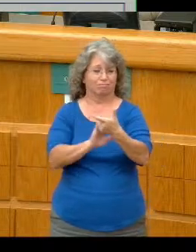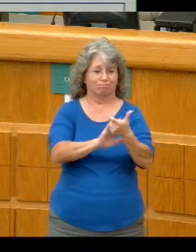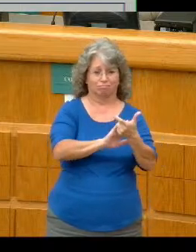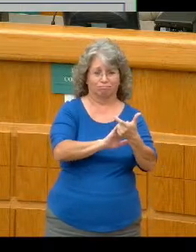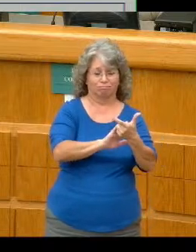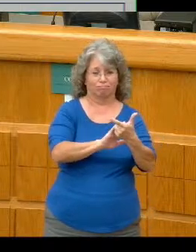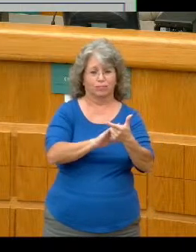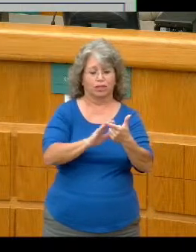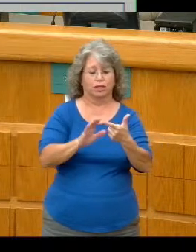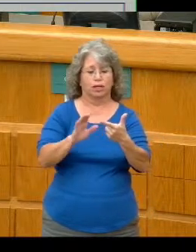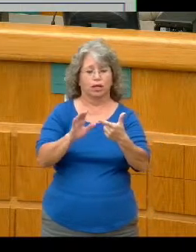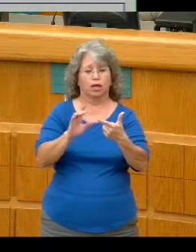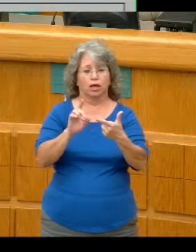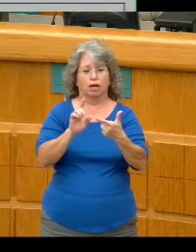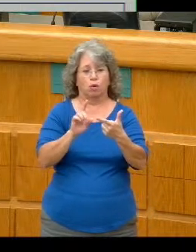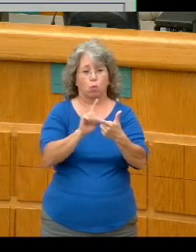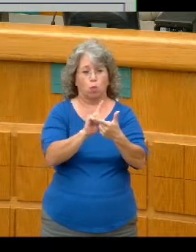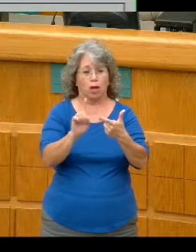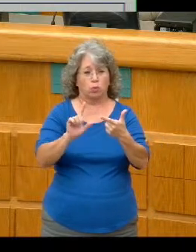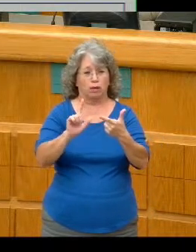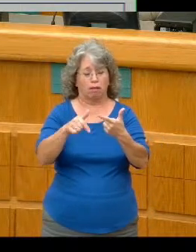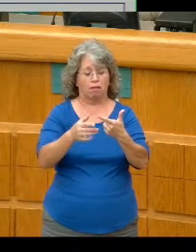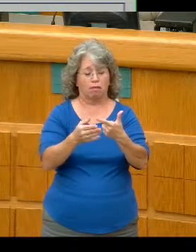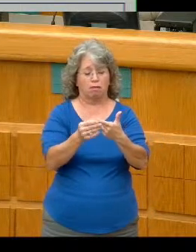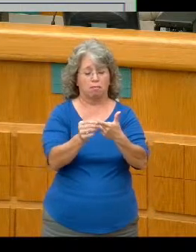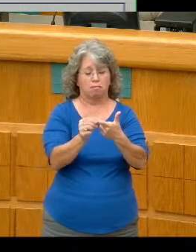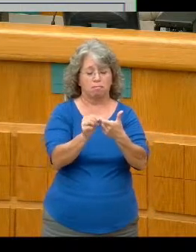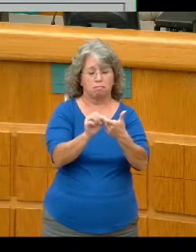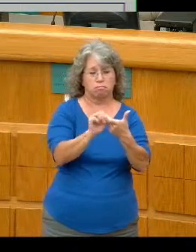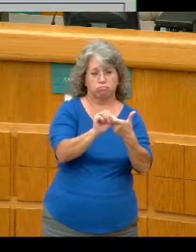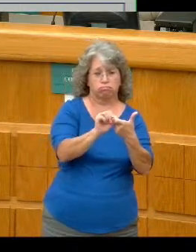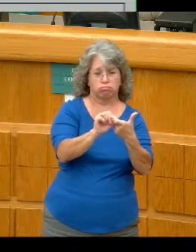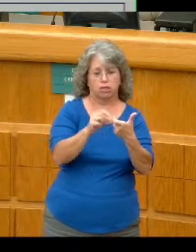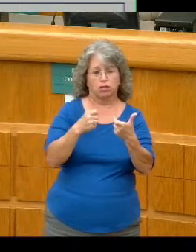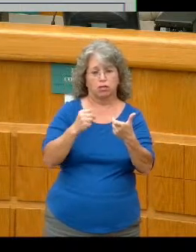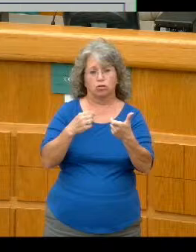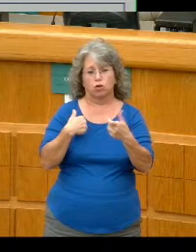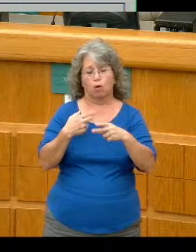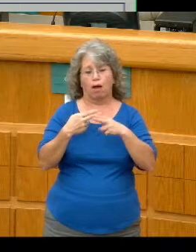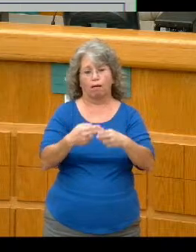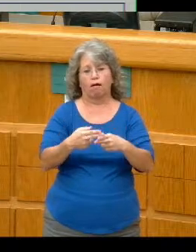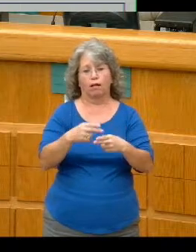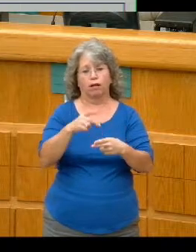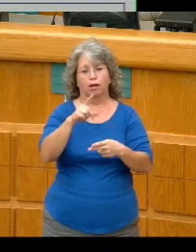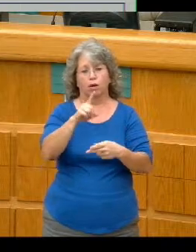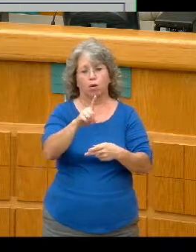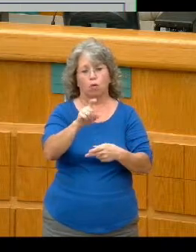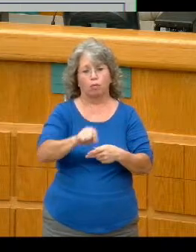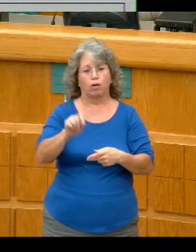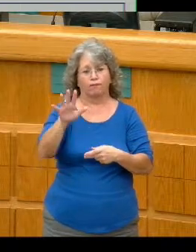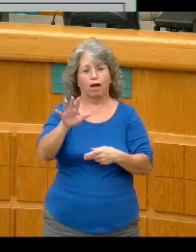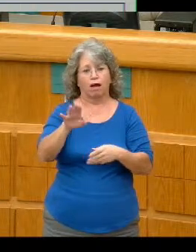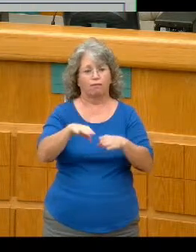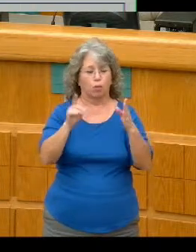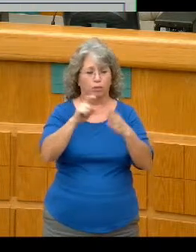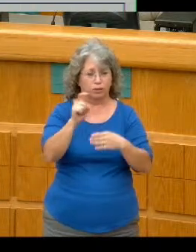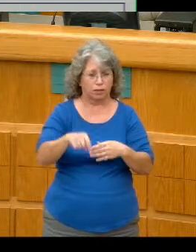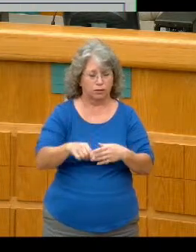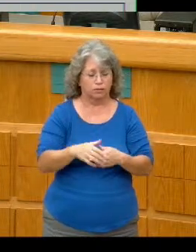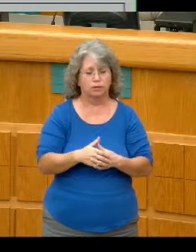was repealed a week later. 2 was partially rolled back, and now we're in what I call Open Texas